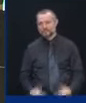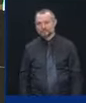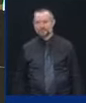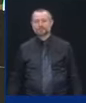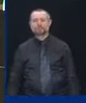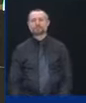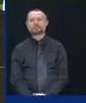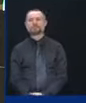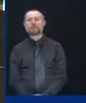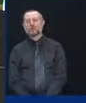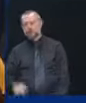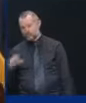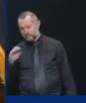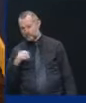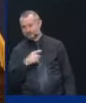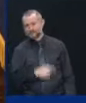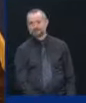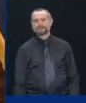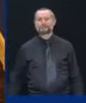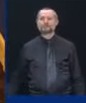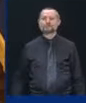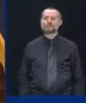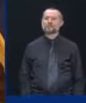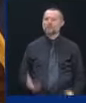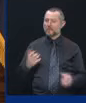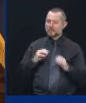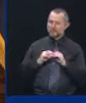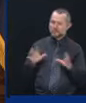We're also, just to be clear,